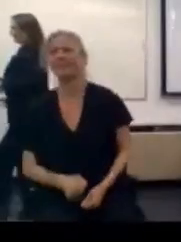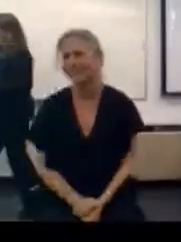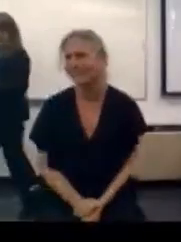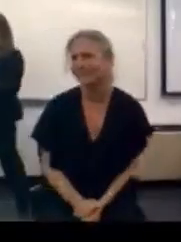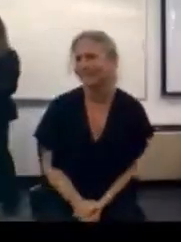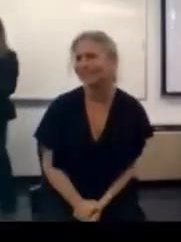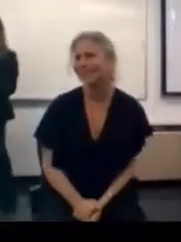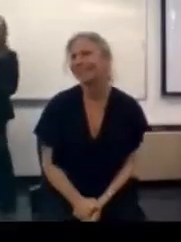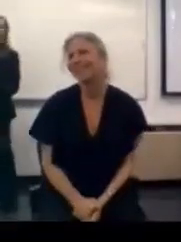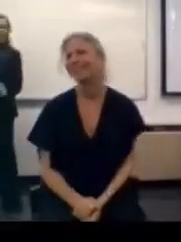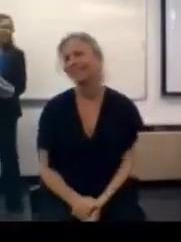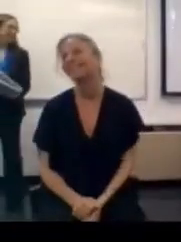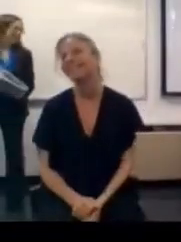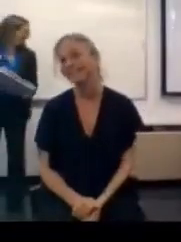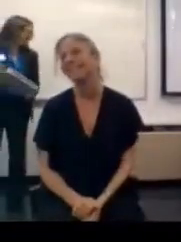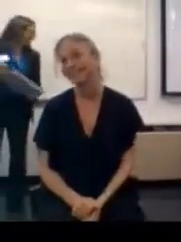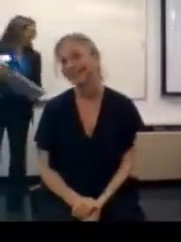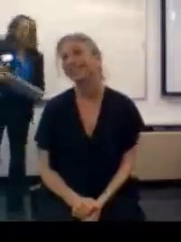Okay.